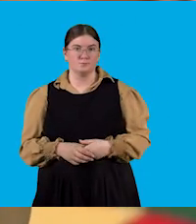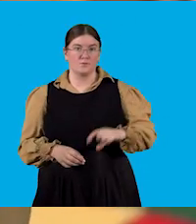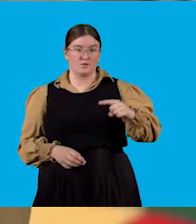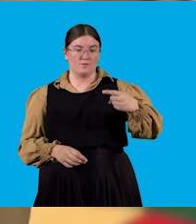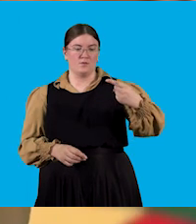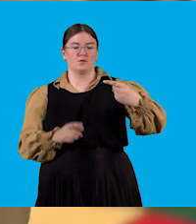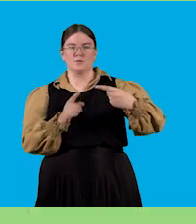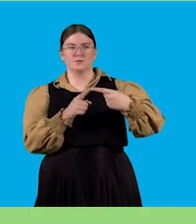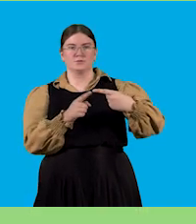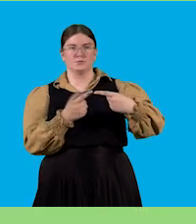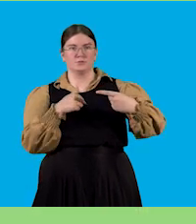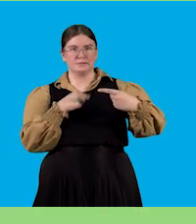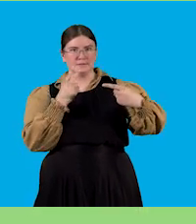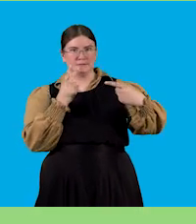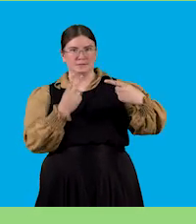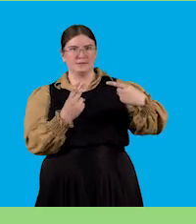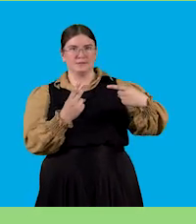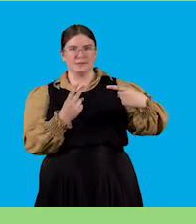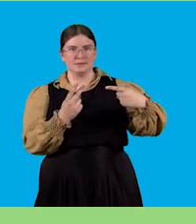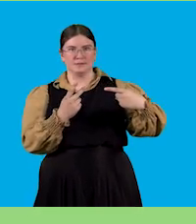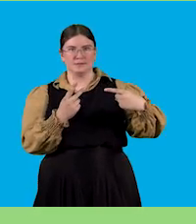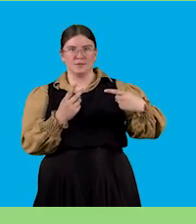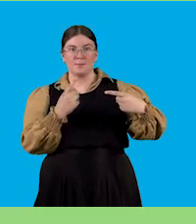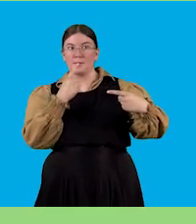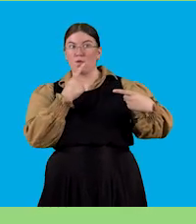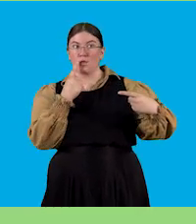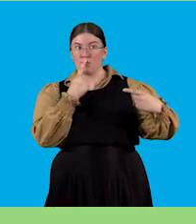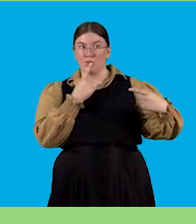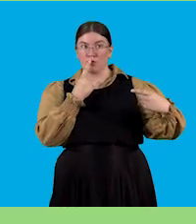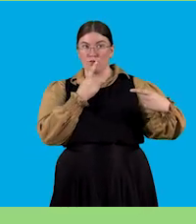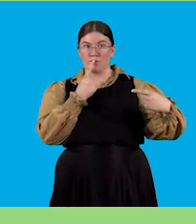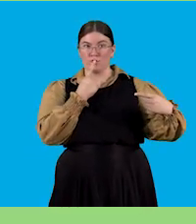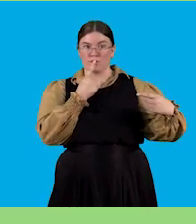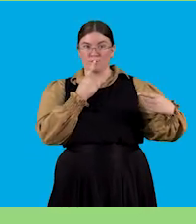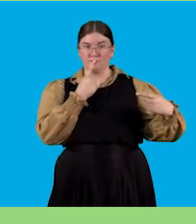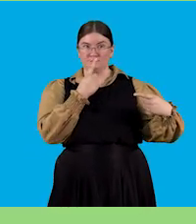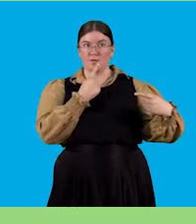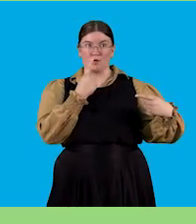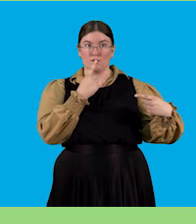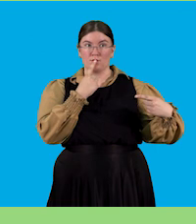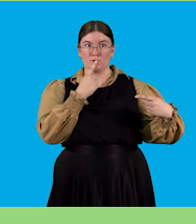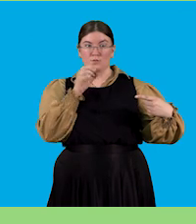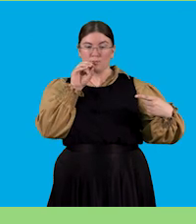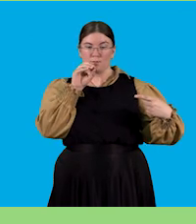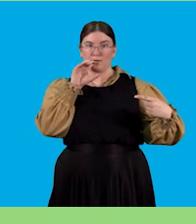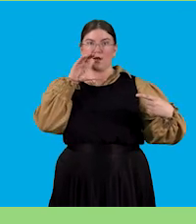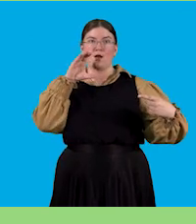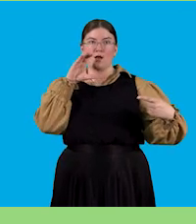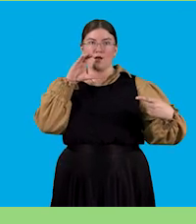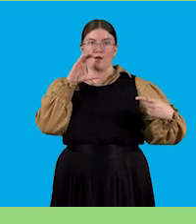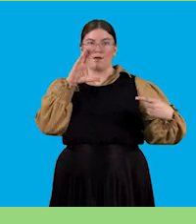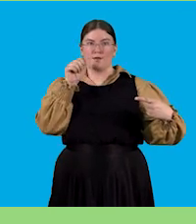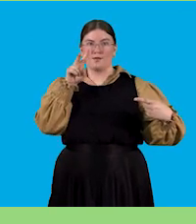So firstly, we are looking at the mouth. The mouth is an open